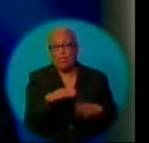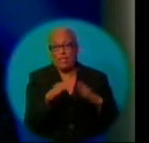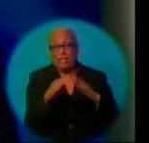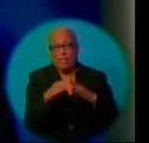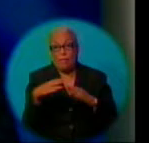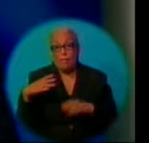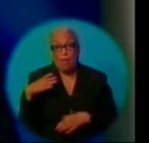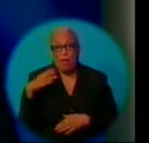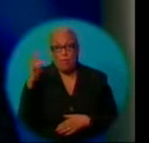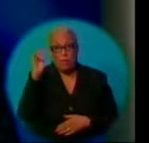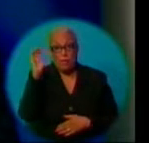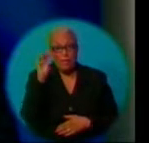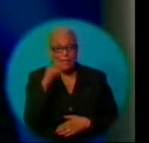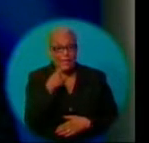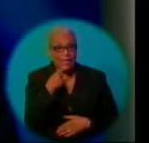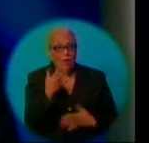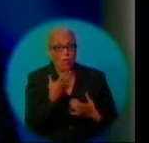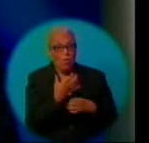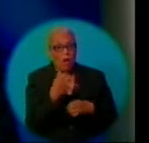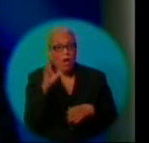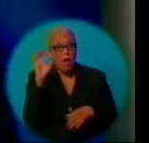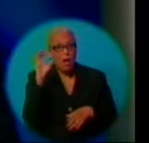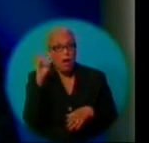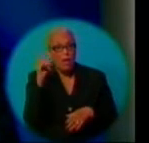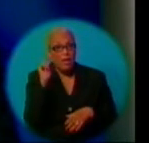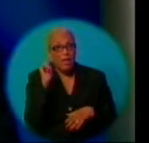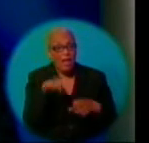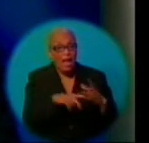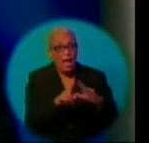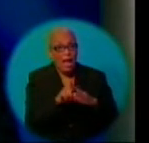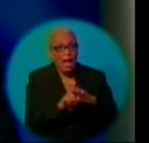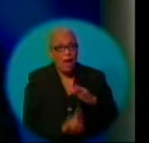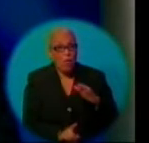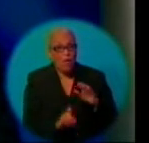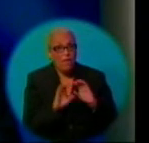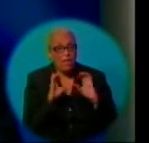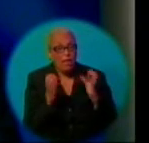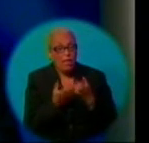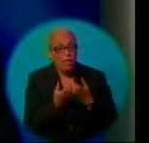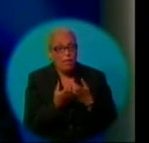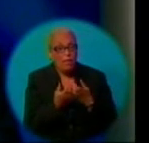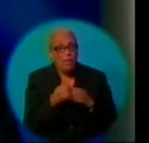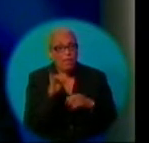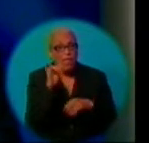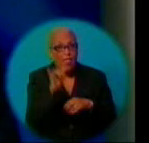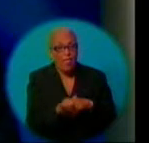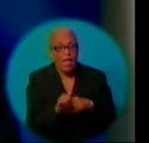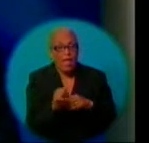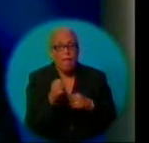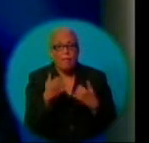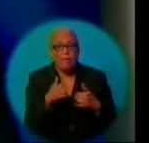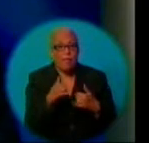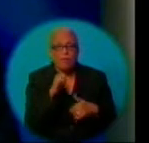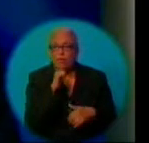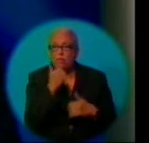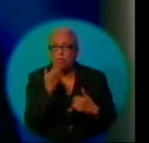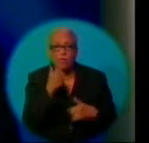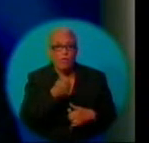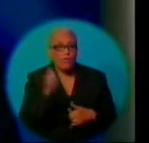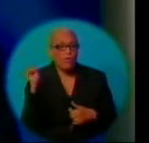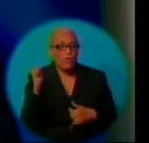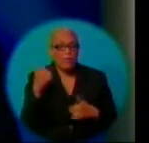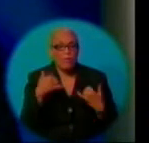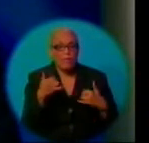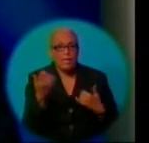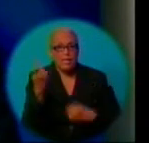Roberto Mancini says he wants Carlos Tevez out of the club after that striker refused to play today, coming off of the